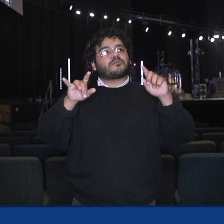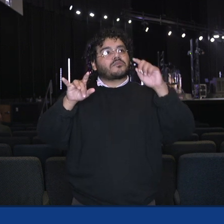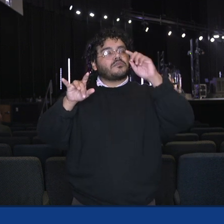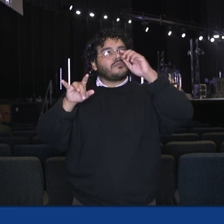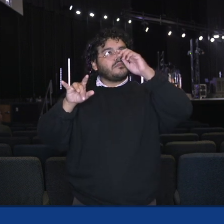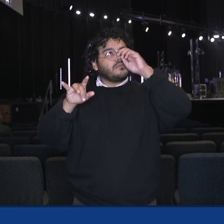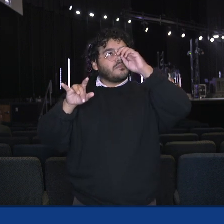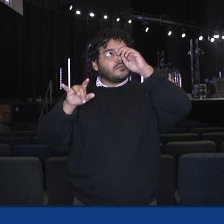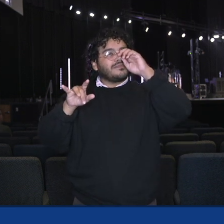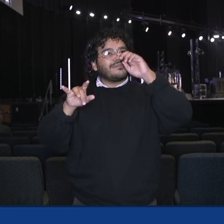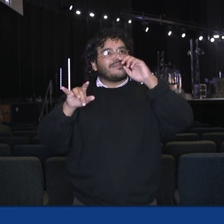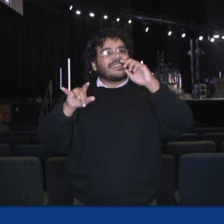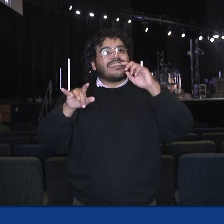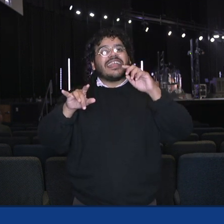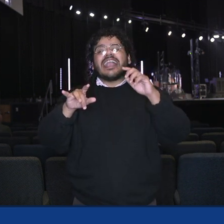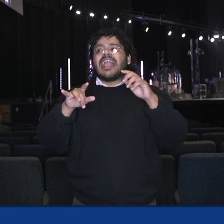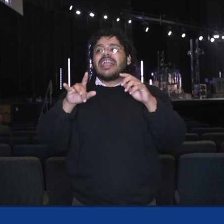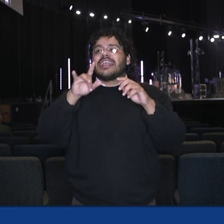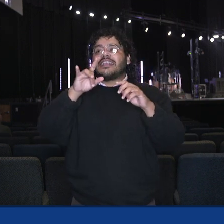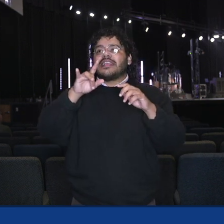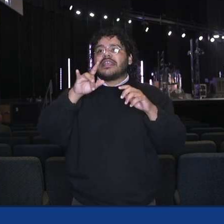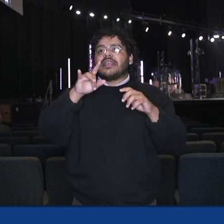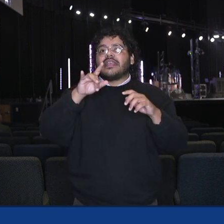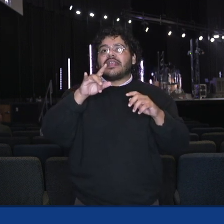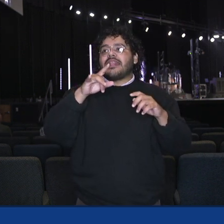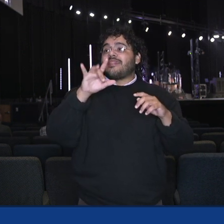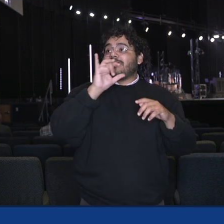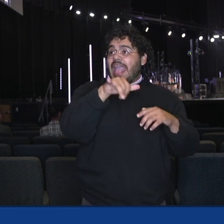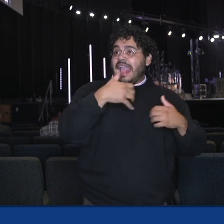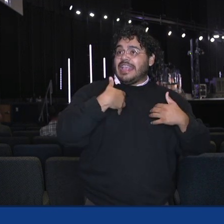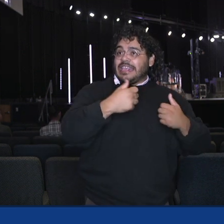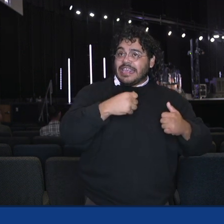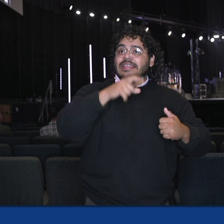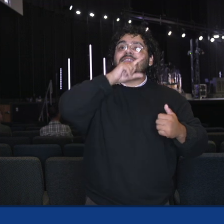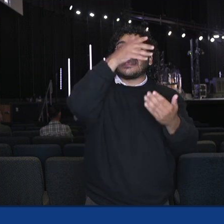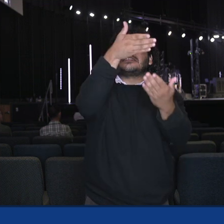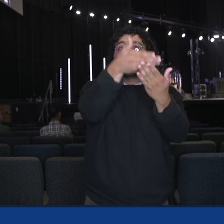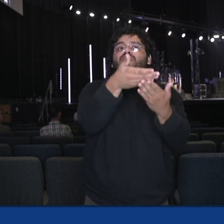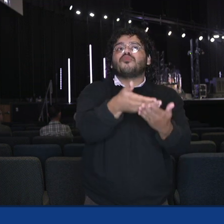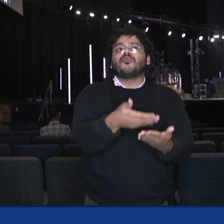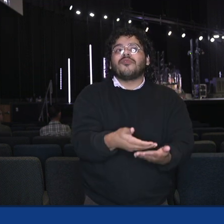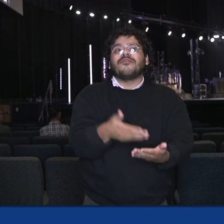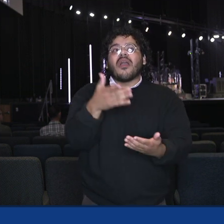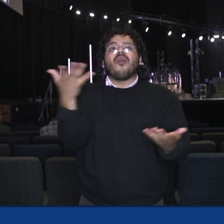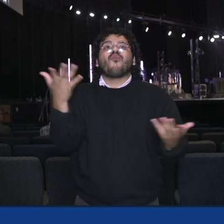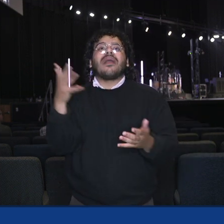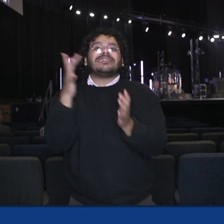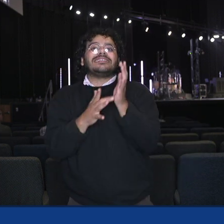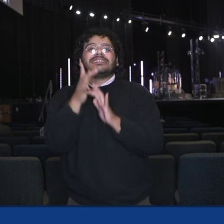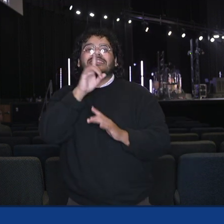the receipts that Jesus is offering because he says, "I have come to restore everything,